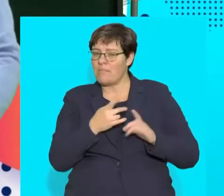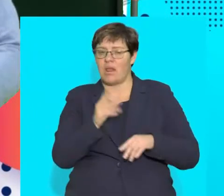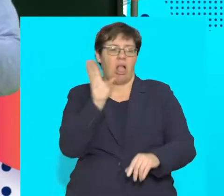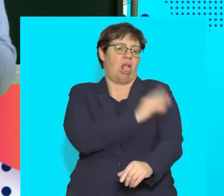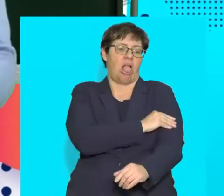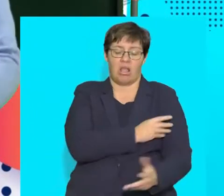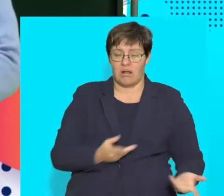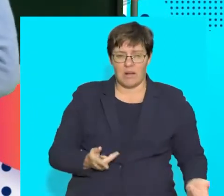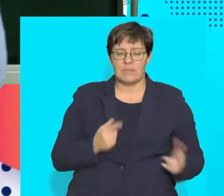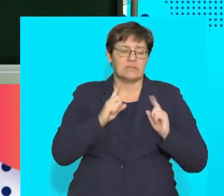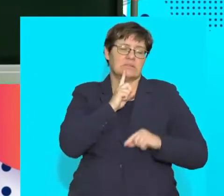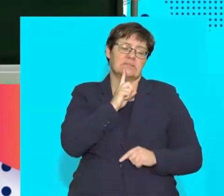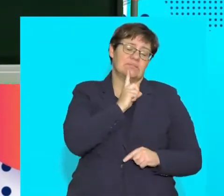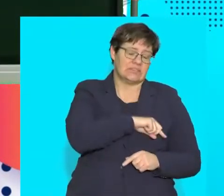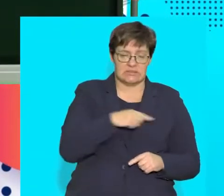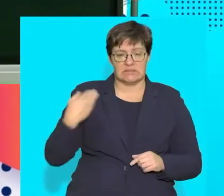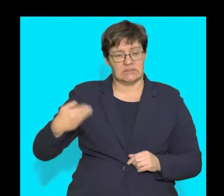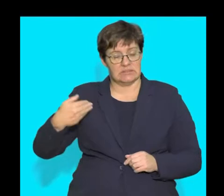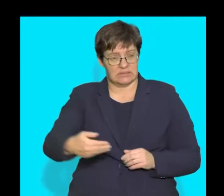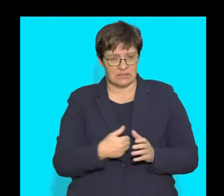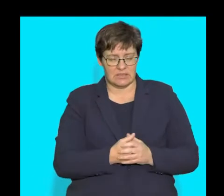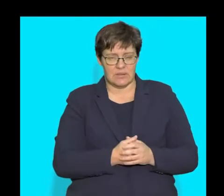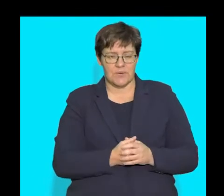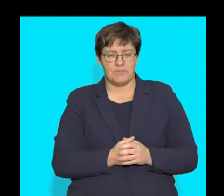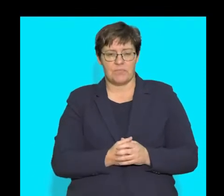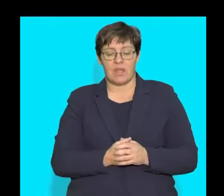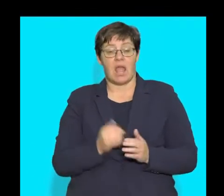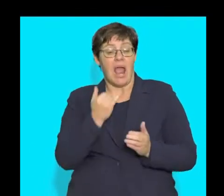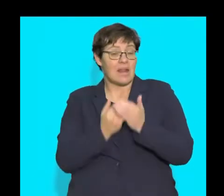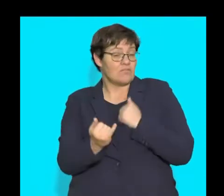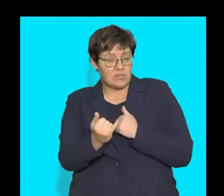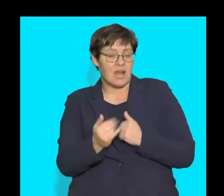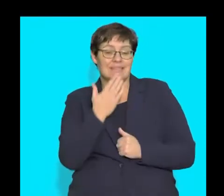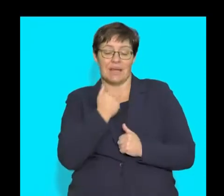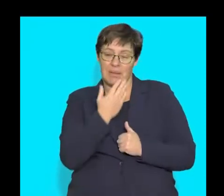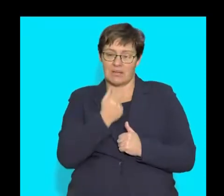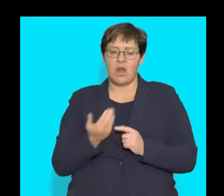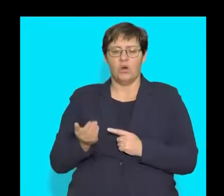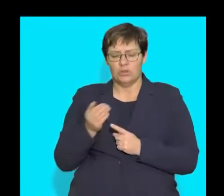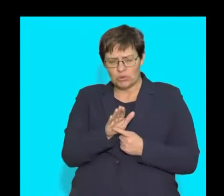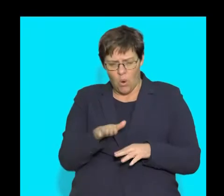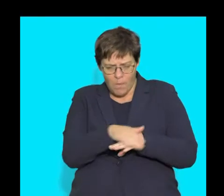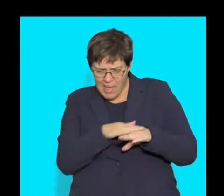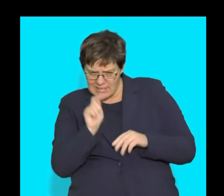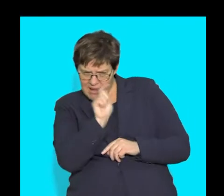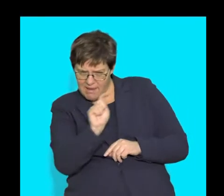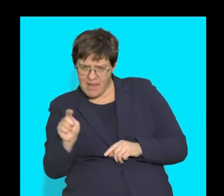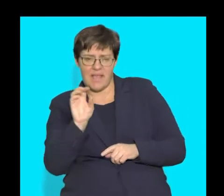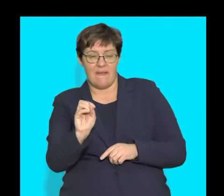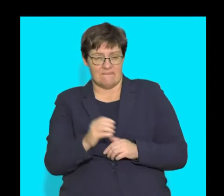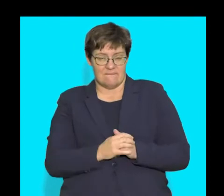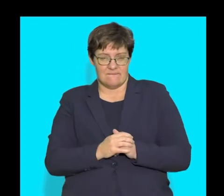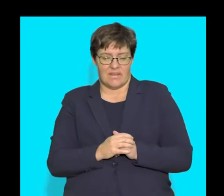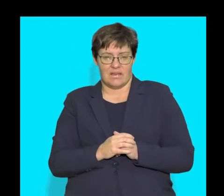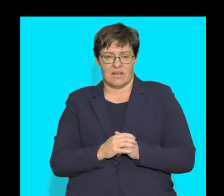energy and there will be fatigue. So you'll find that individuals that are diabetic show those basic symptoms. Guys, there are